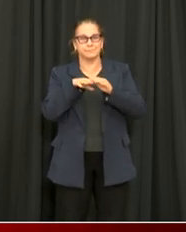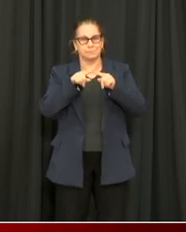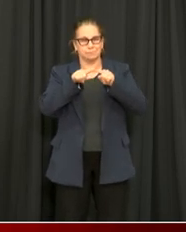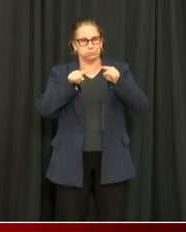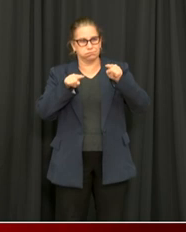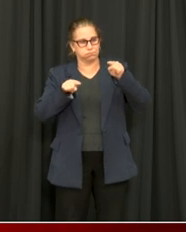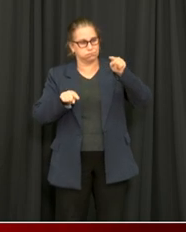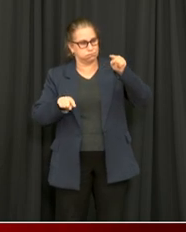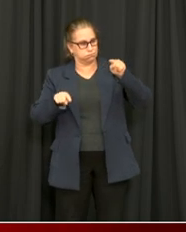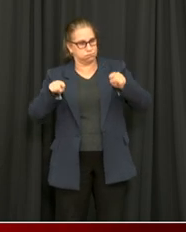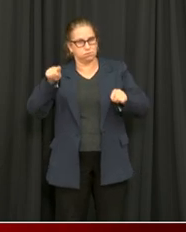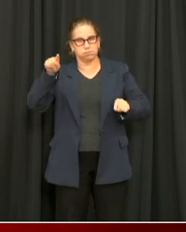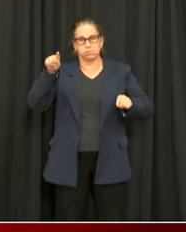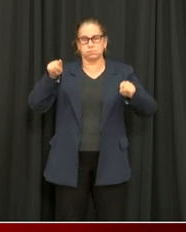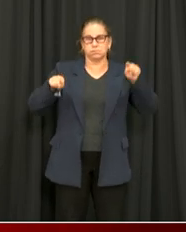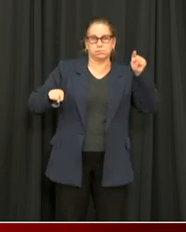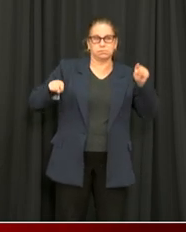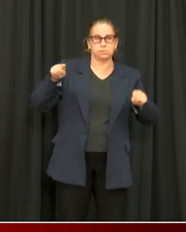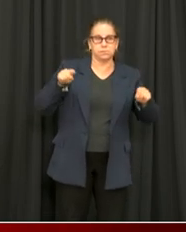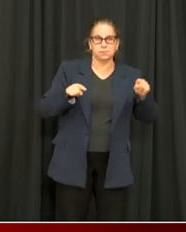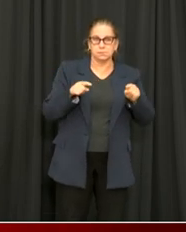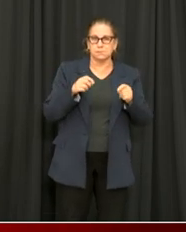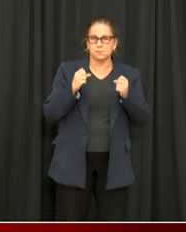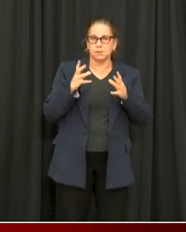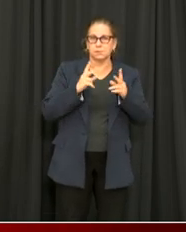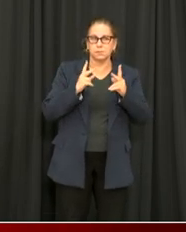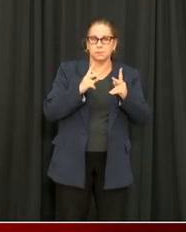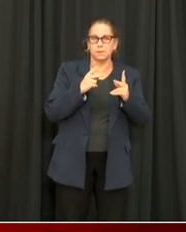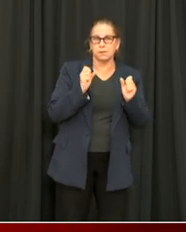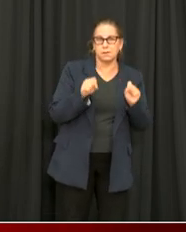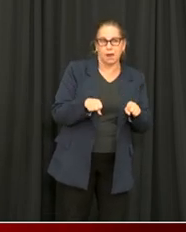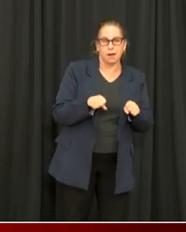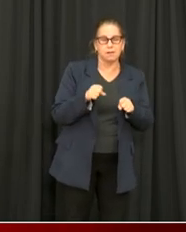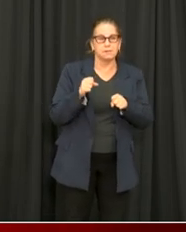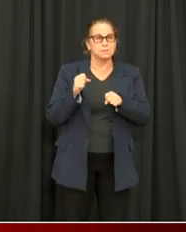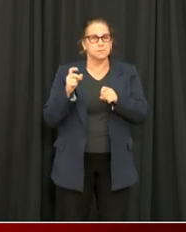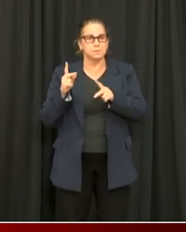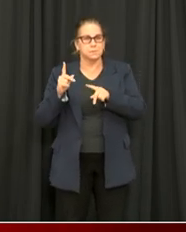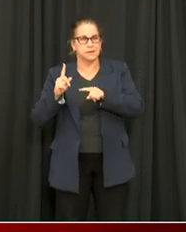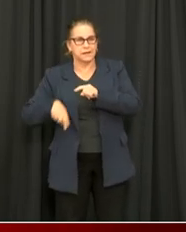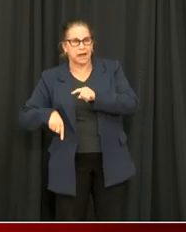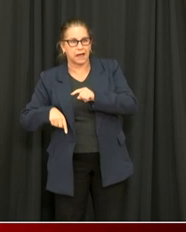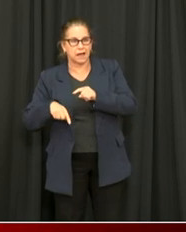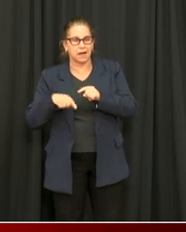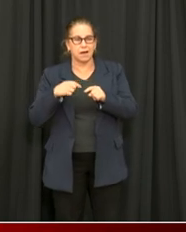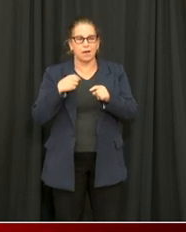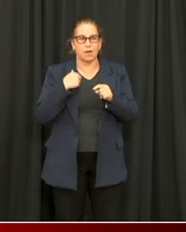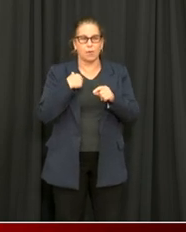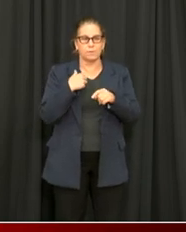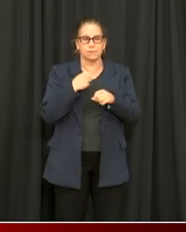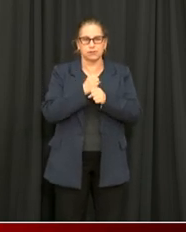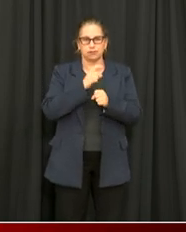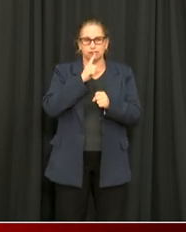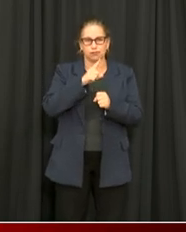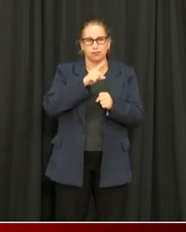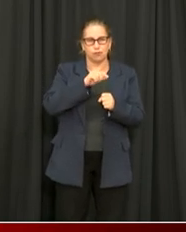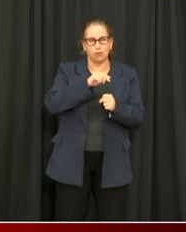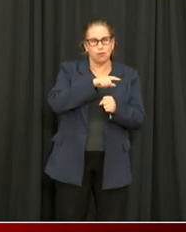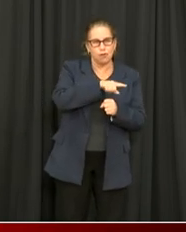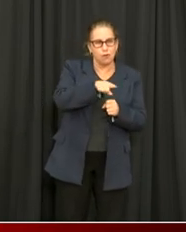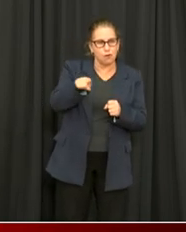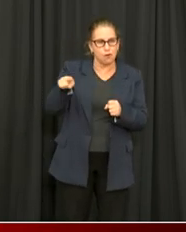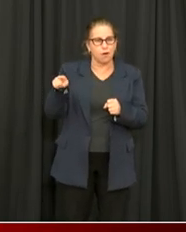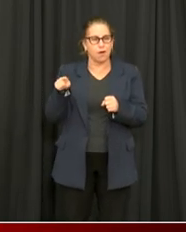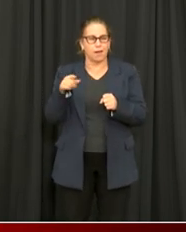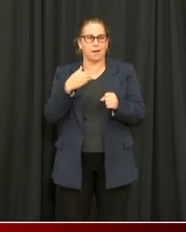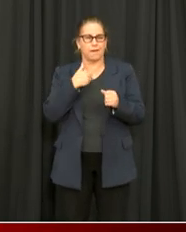investment that we can and get everything out of all parts of our government to ensure that we